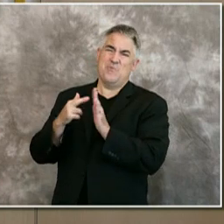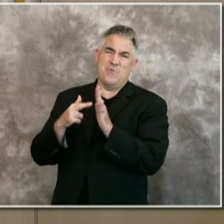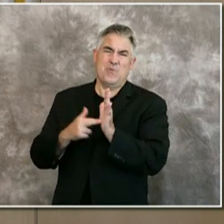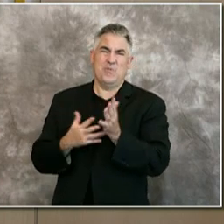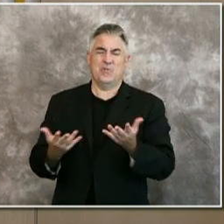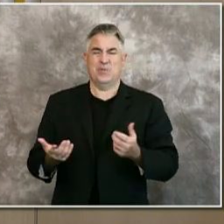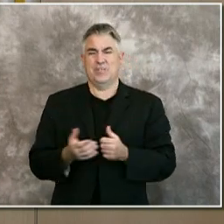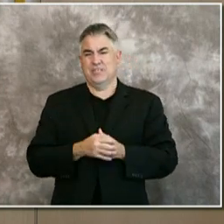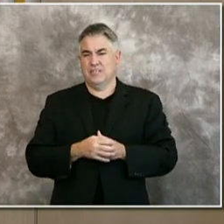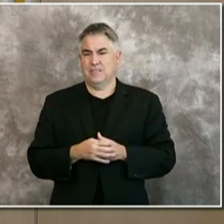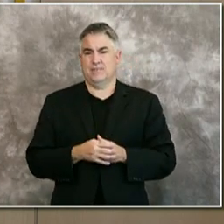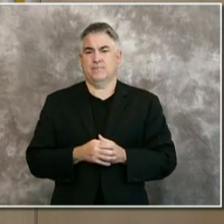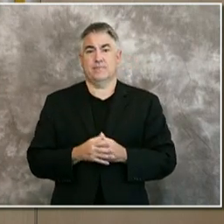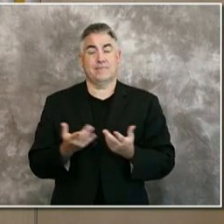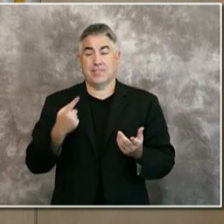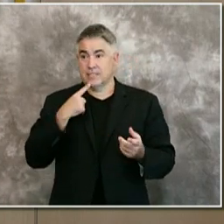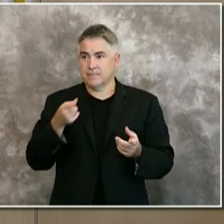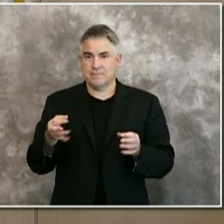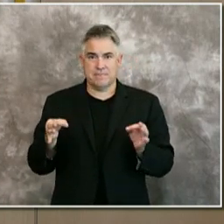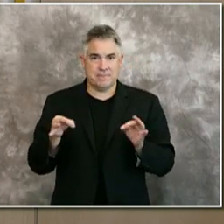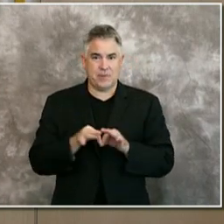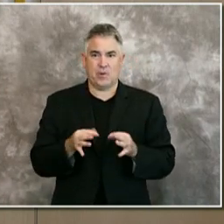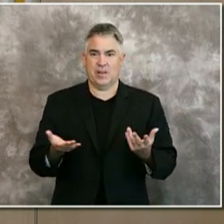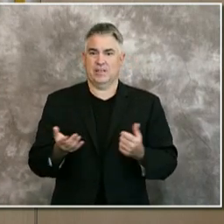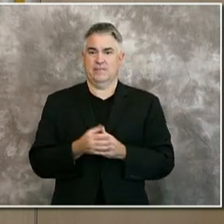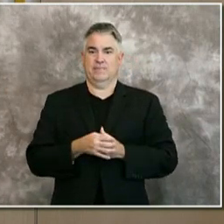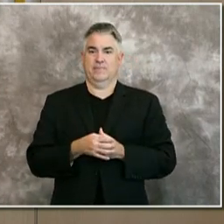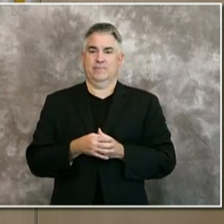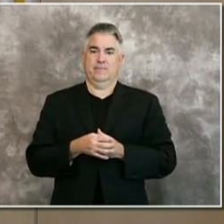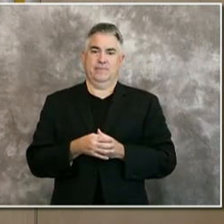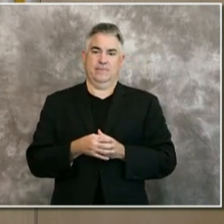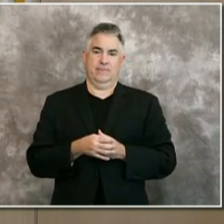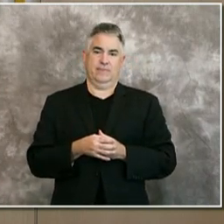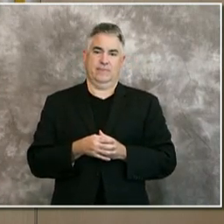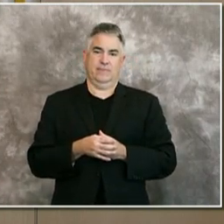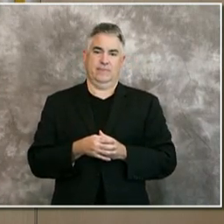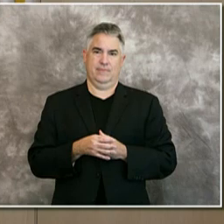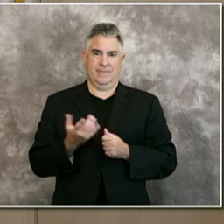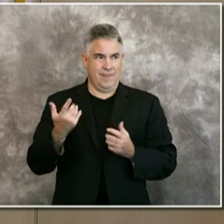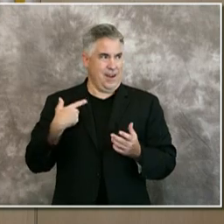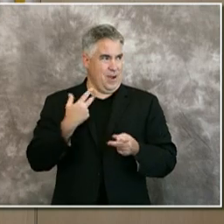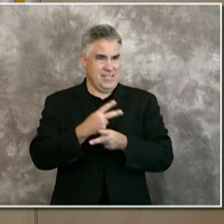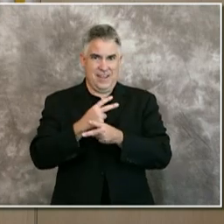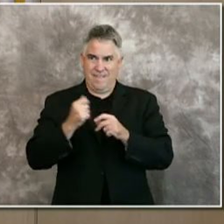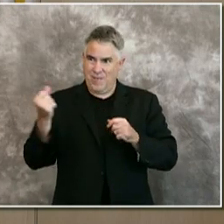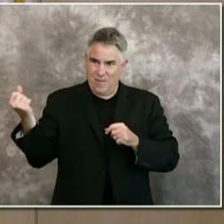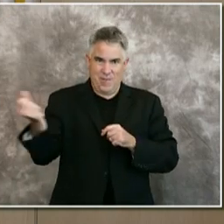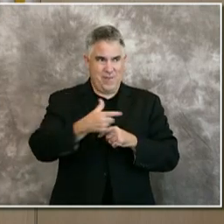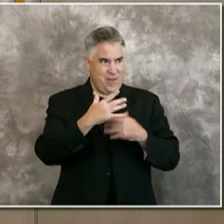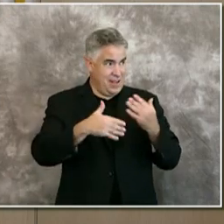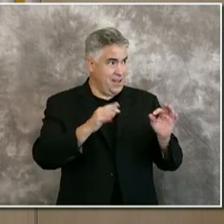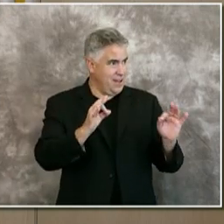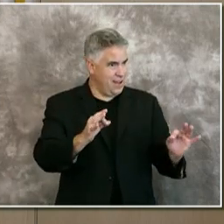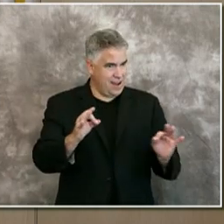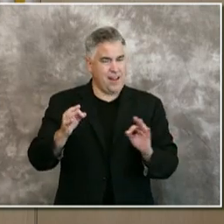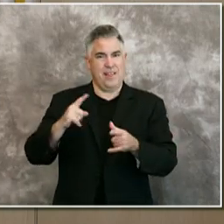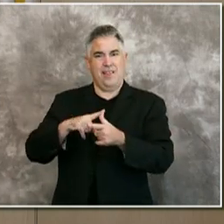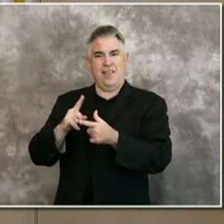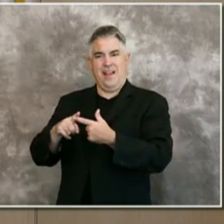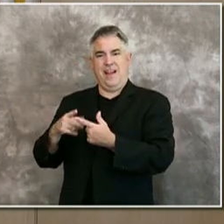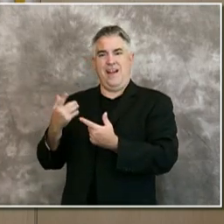ever, it is very important that we all take our precautions and that we play our part, because everyone does have a role to